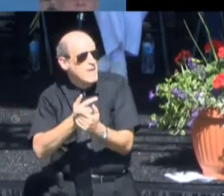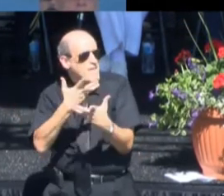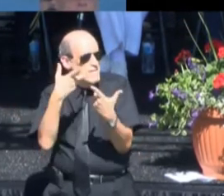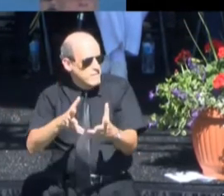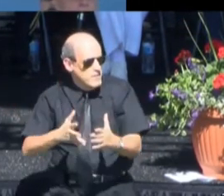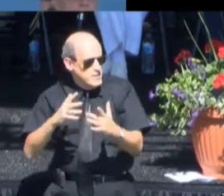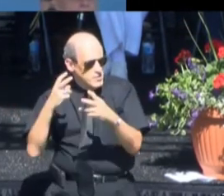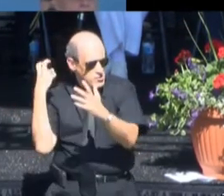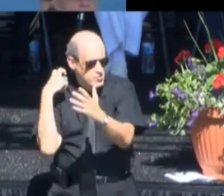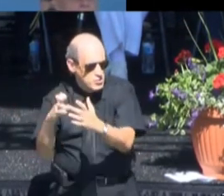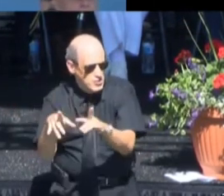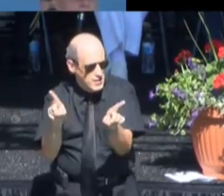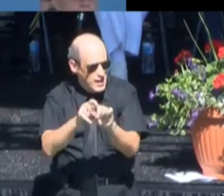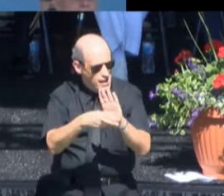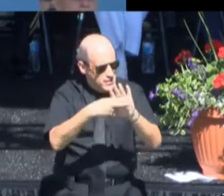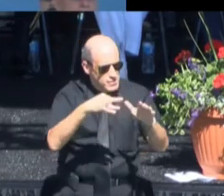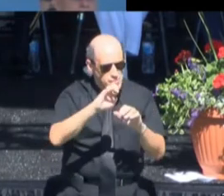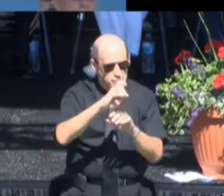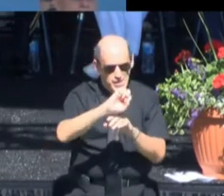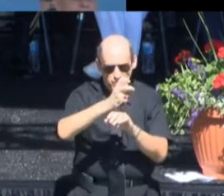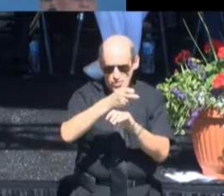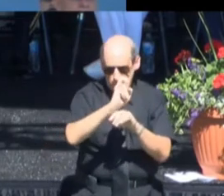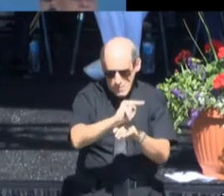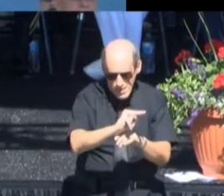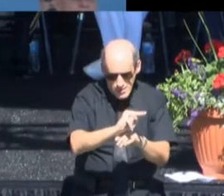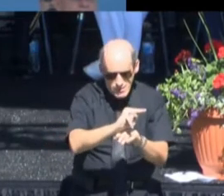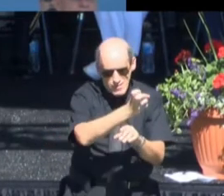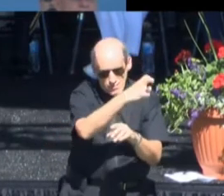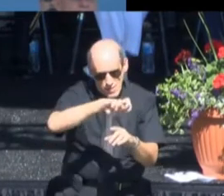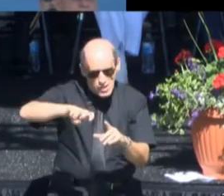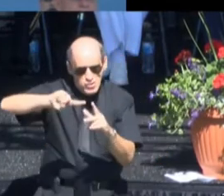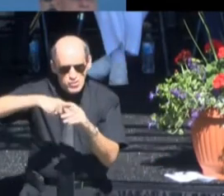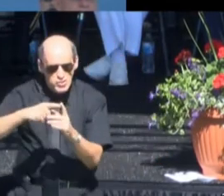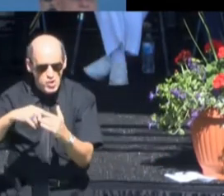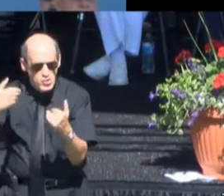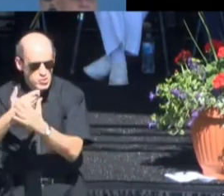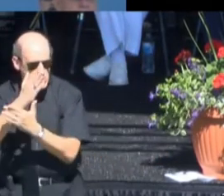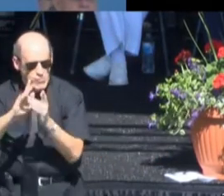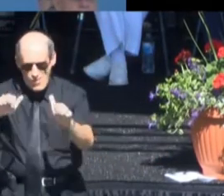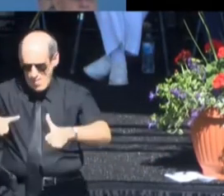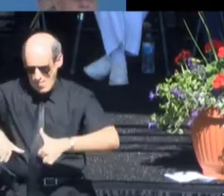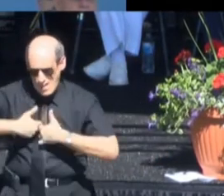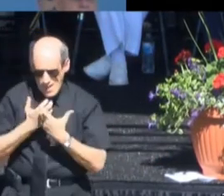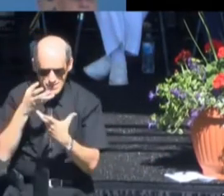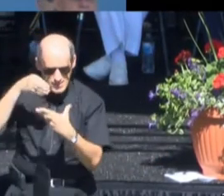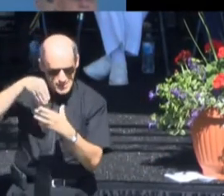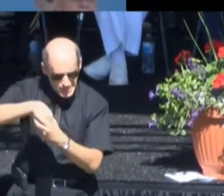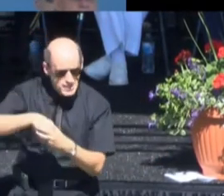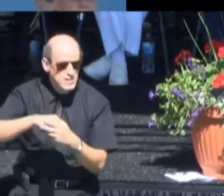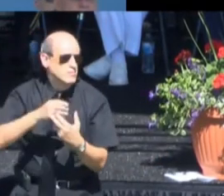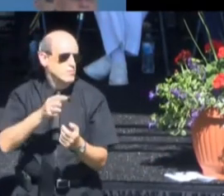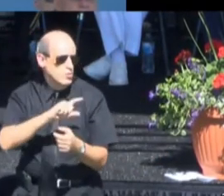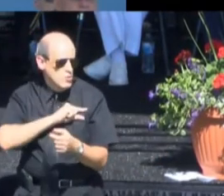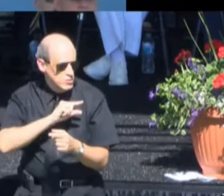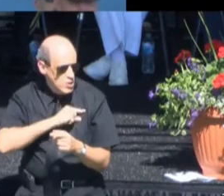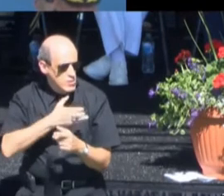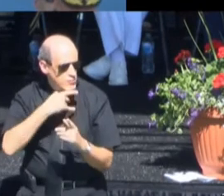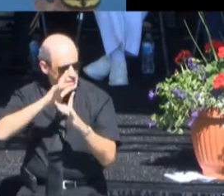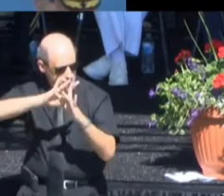new chapter in service of the nation's national security, marine transportation, and economic needs.